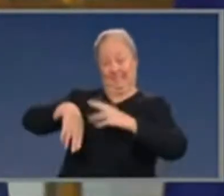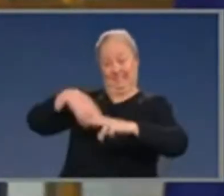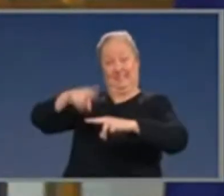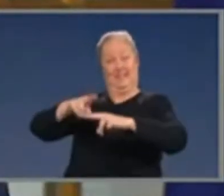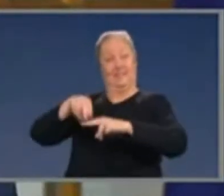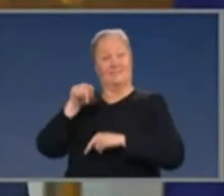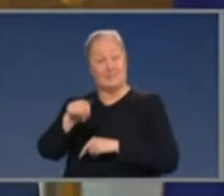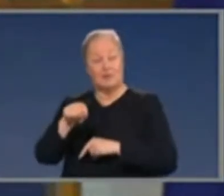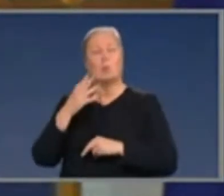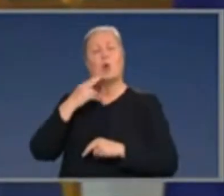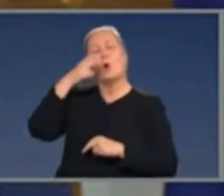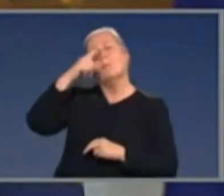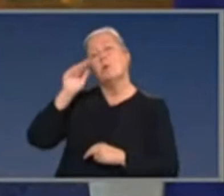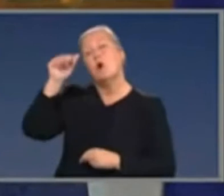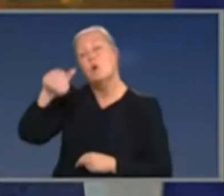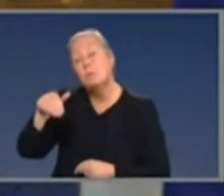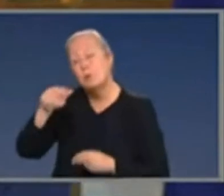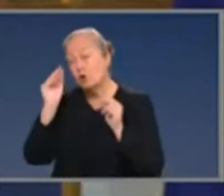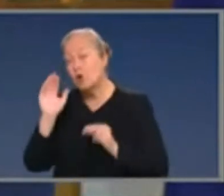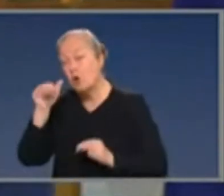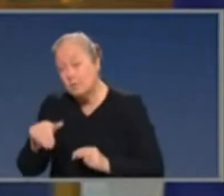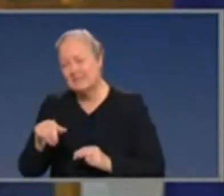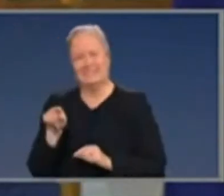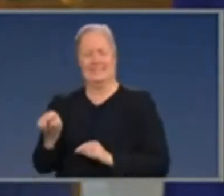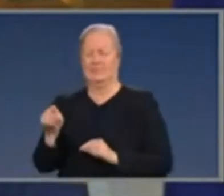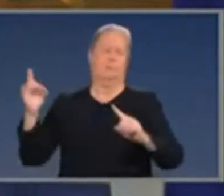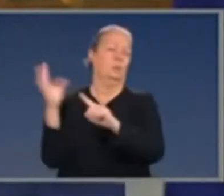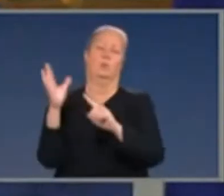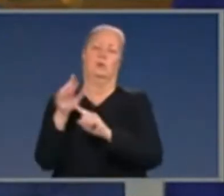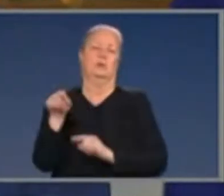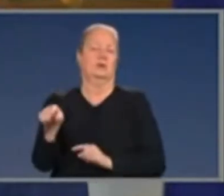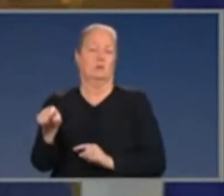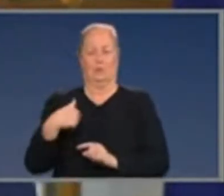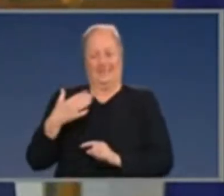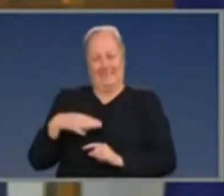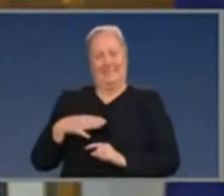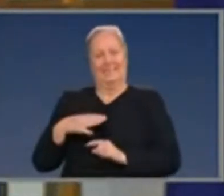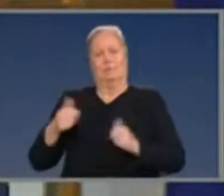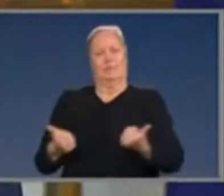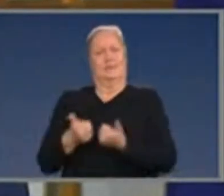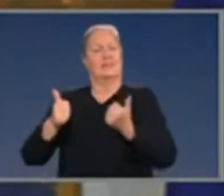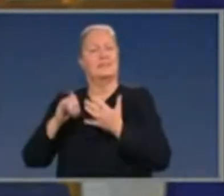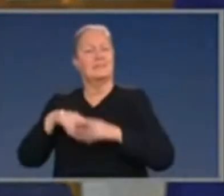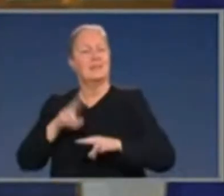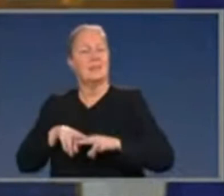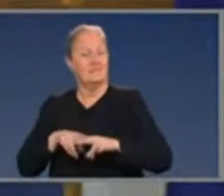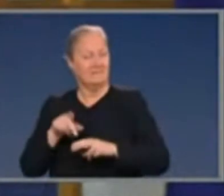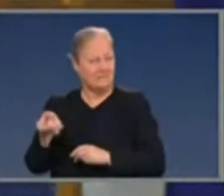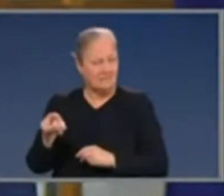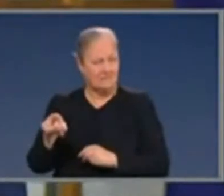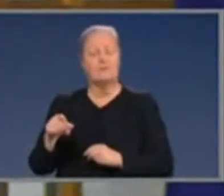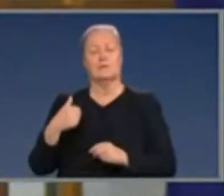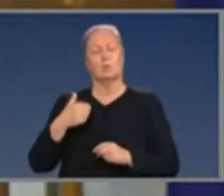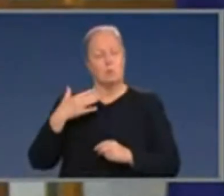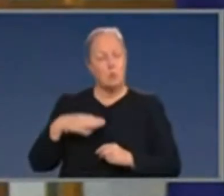of every residential aged care facility with public hospital staff. They're the only staff at the moment we have left. We are looking at